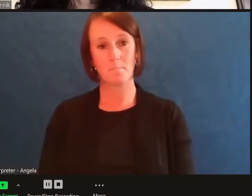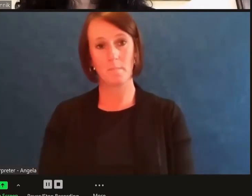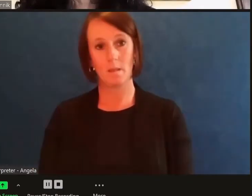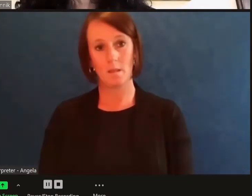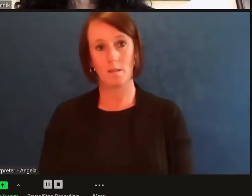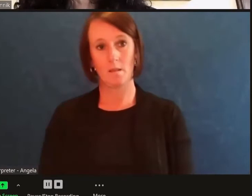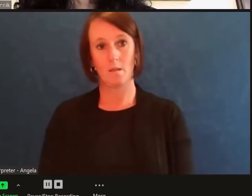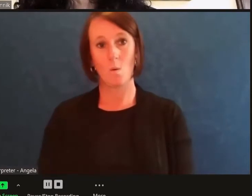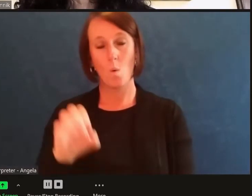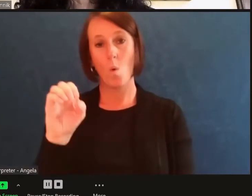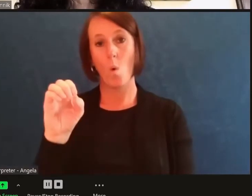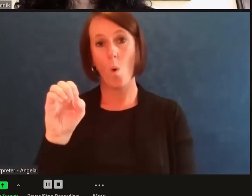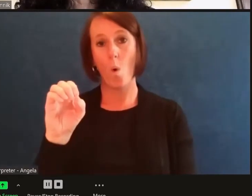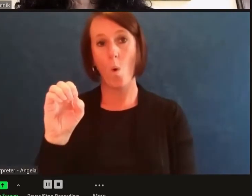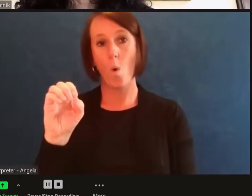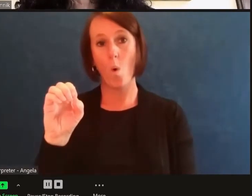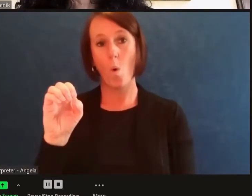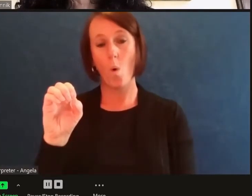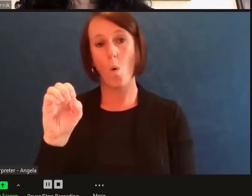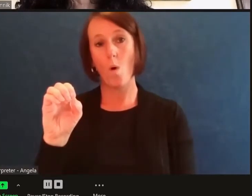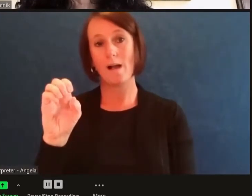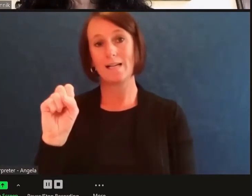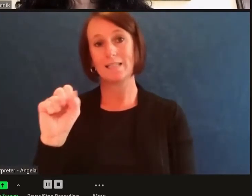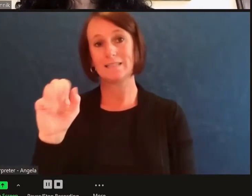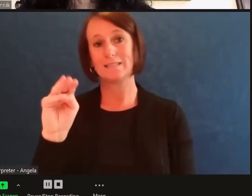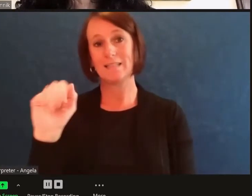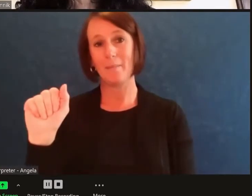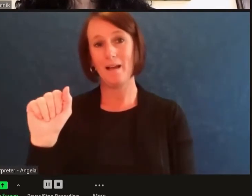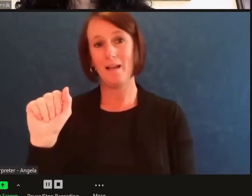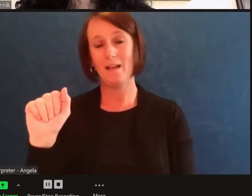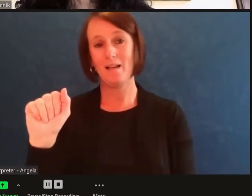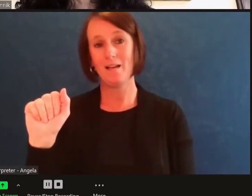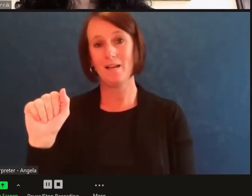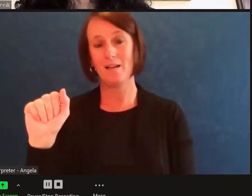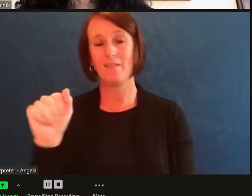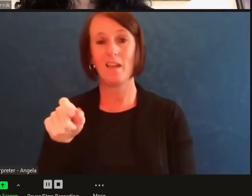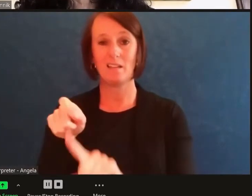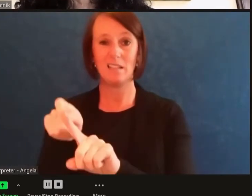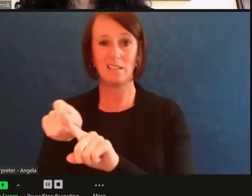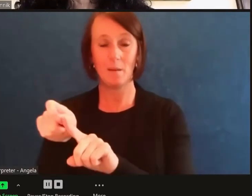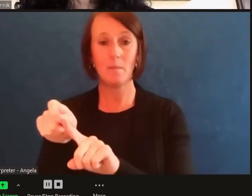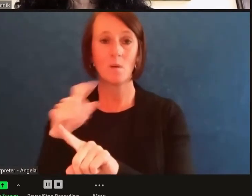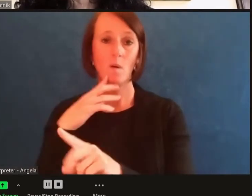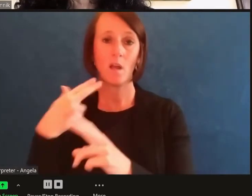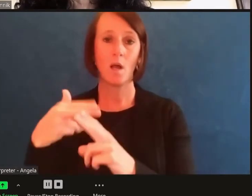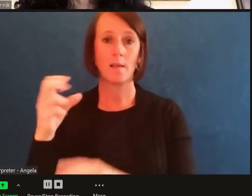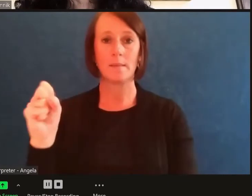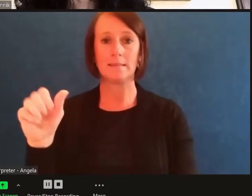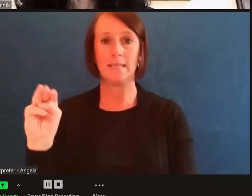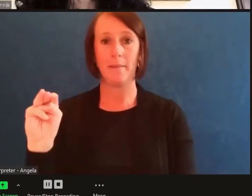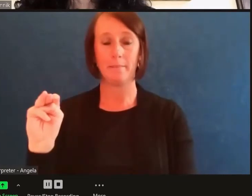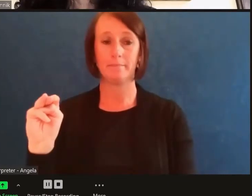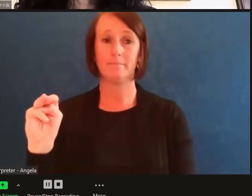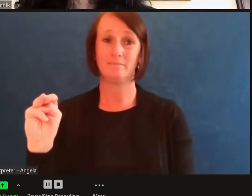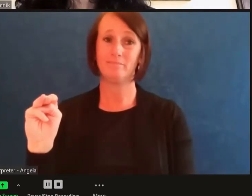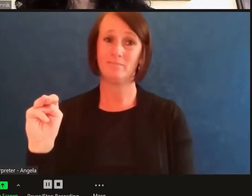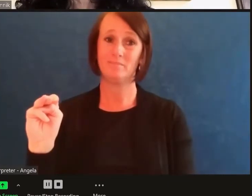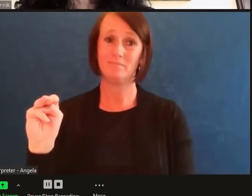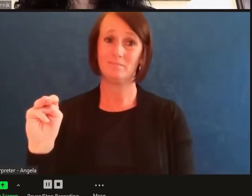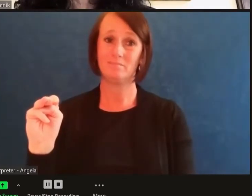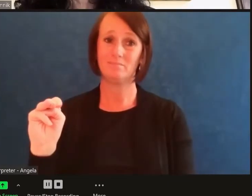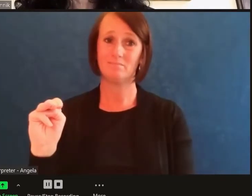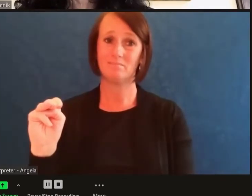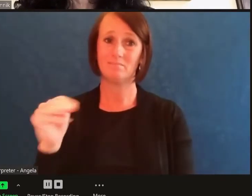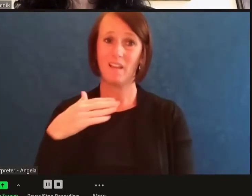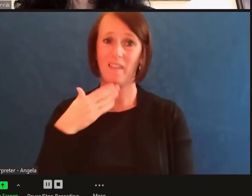Osama is his older brother. He goes by Sam because when he goes by Osama, people make fun of him and call him a terrorist. And there's some pretty bad things